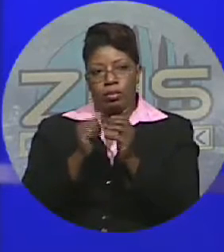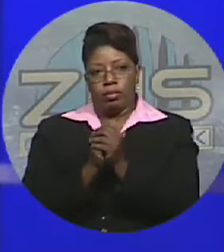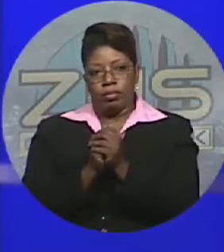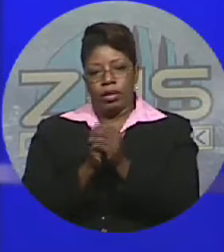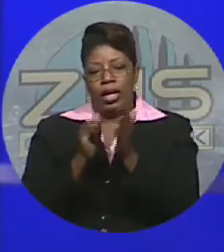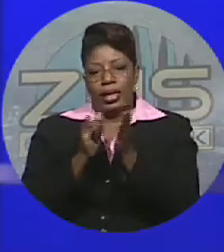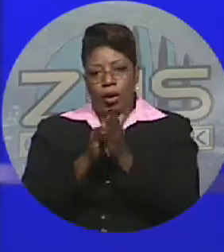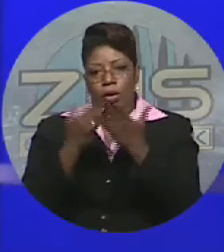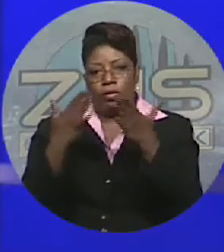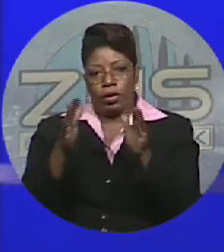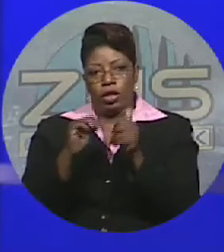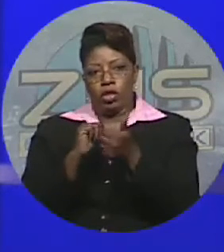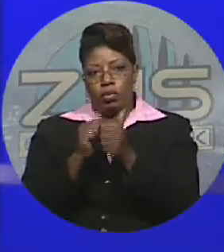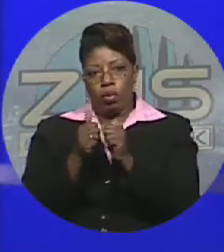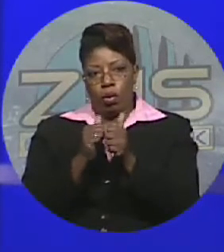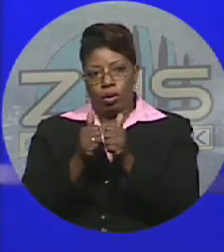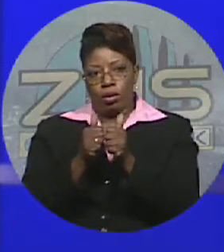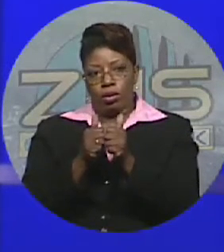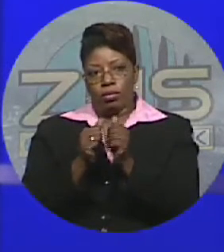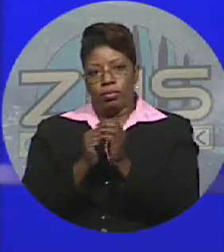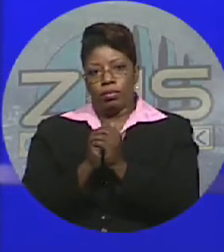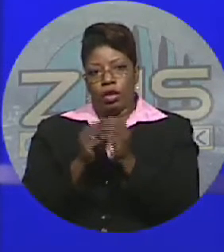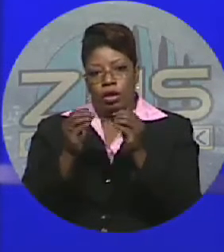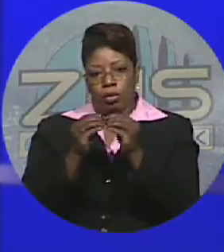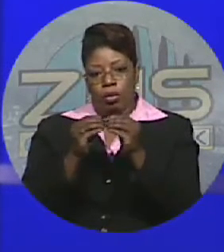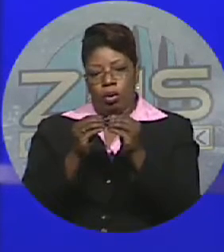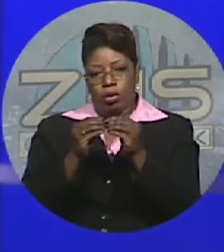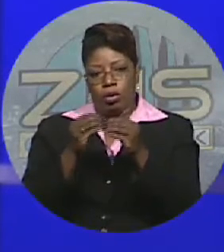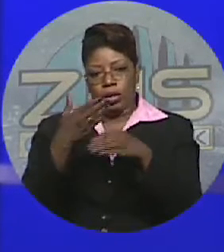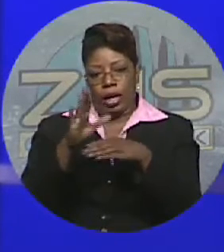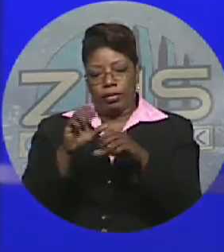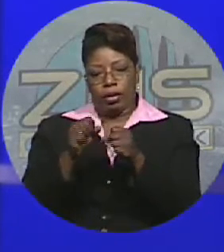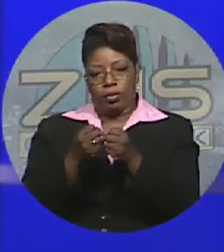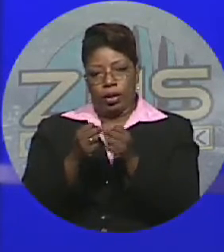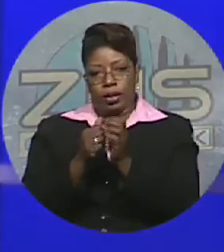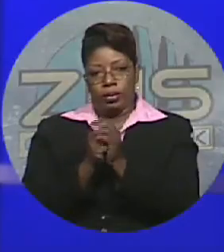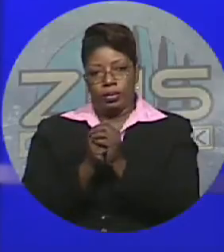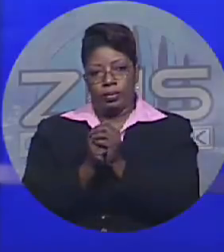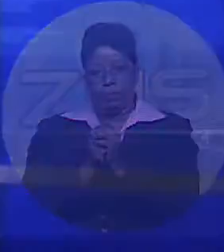that will do it for sports. Stay tuned. The Bahamas Tonight comes back after the break.